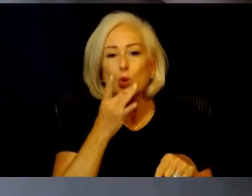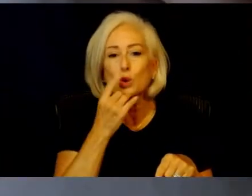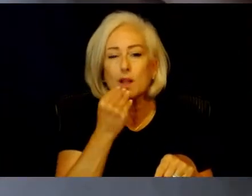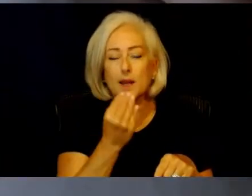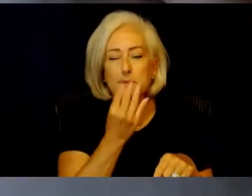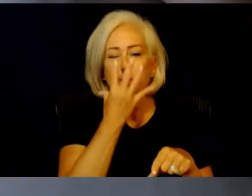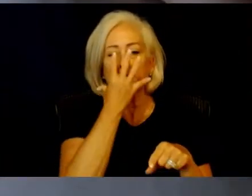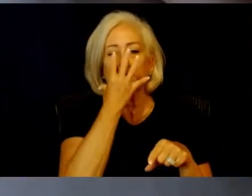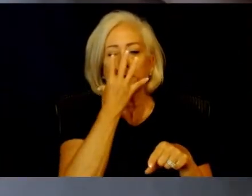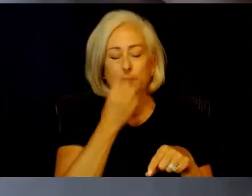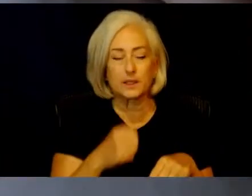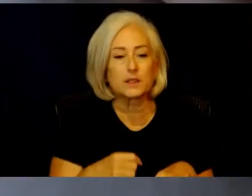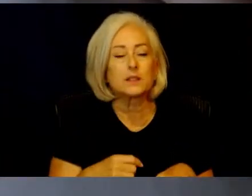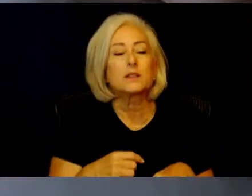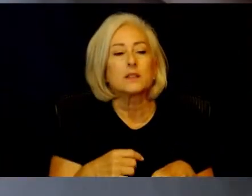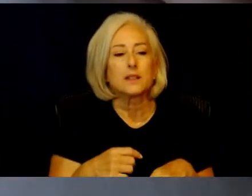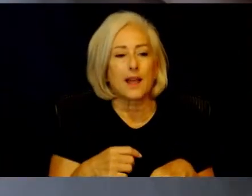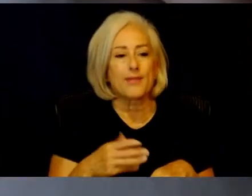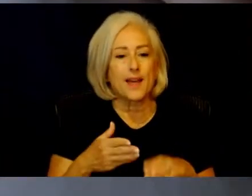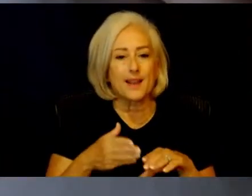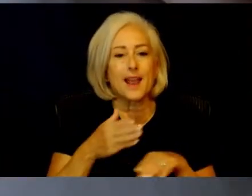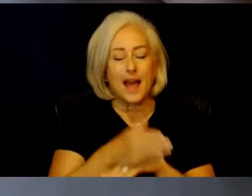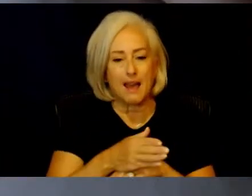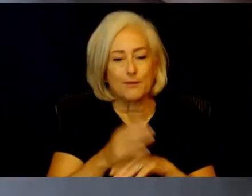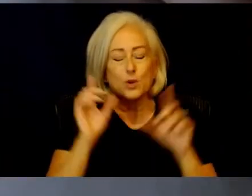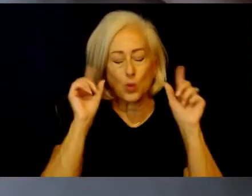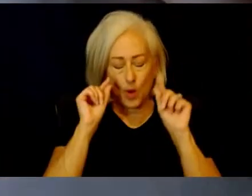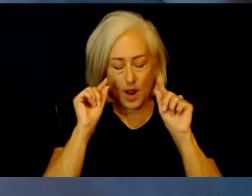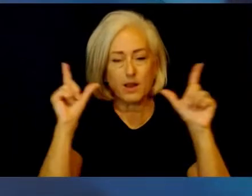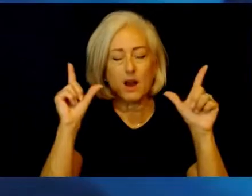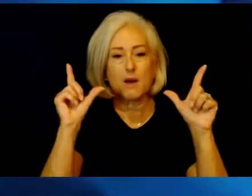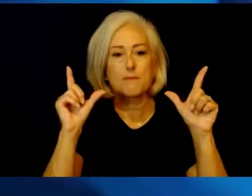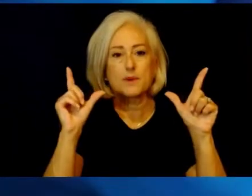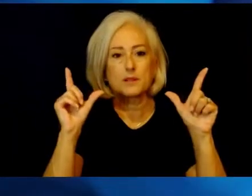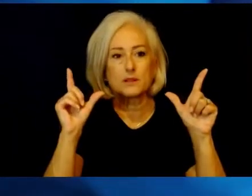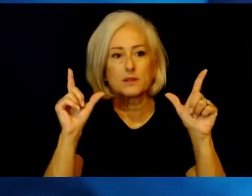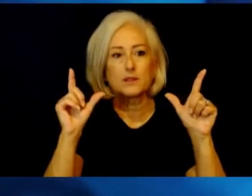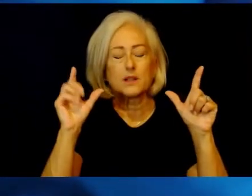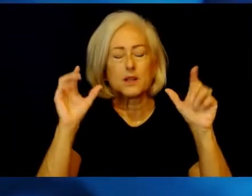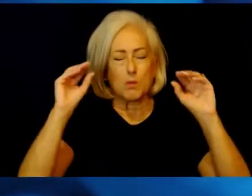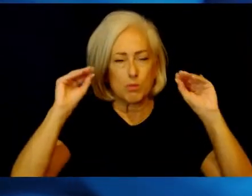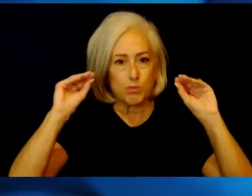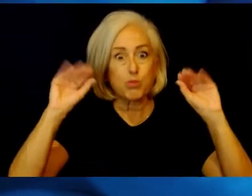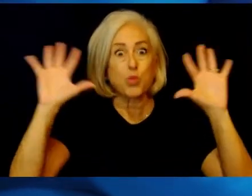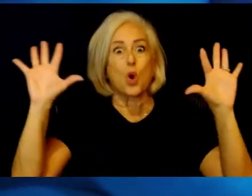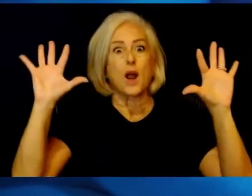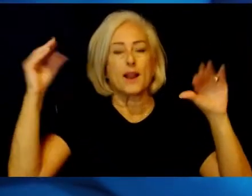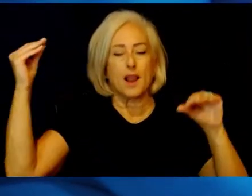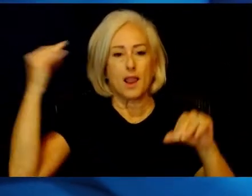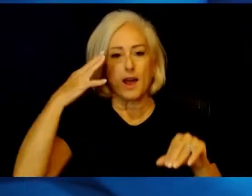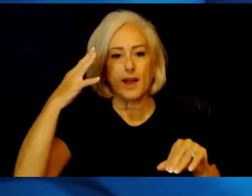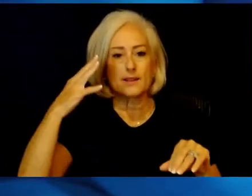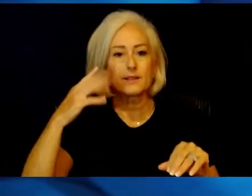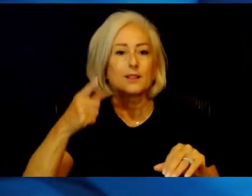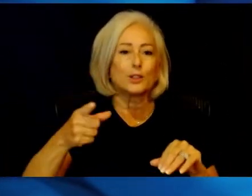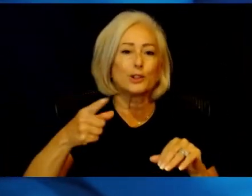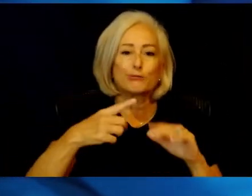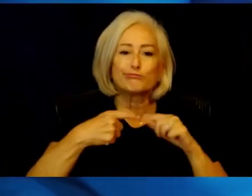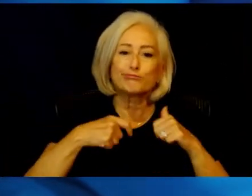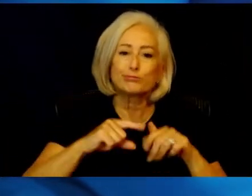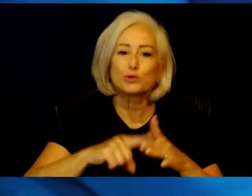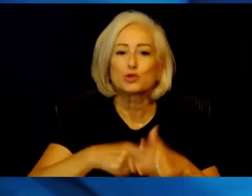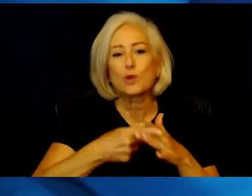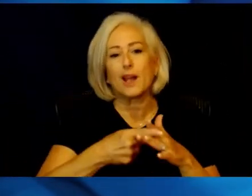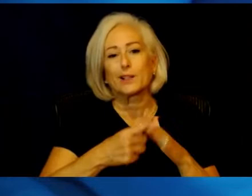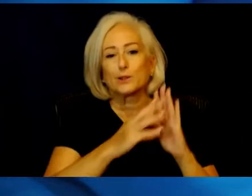up, getting really bright light. So what we want to do is mimic how the sunrise and sunset happens. When the sunset happens, light should be dim.